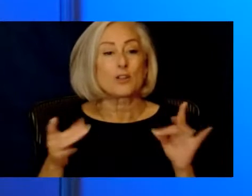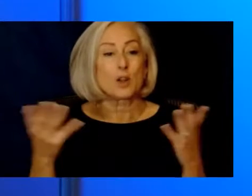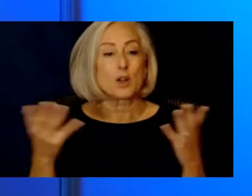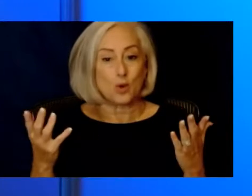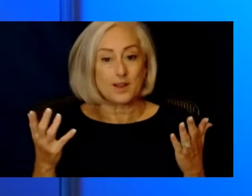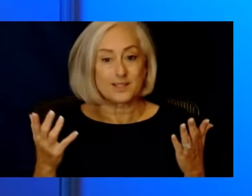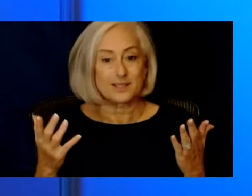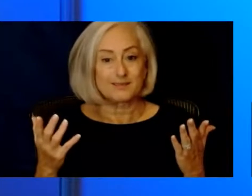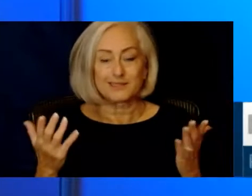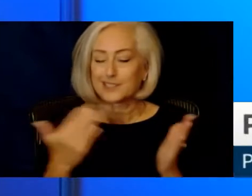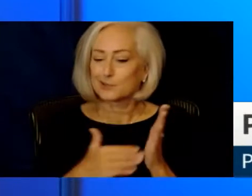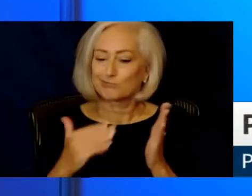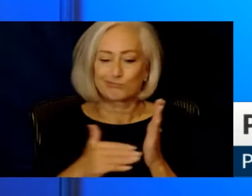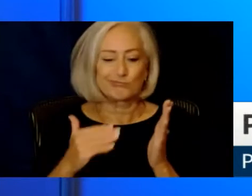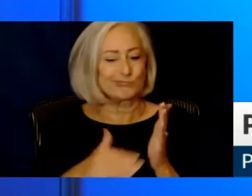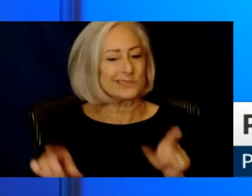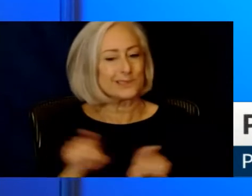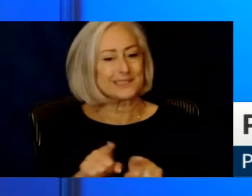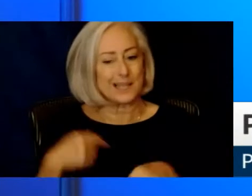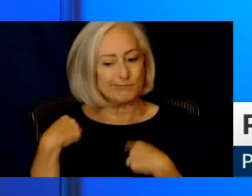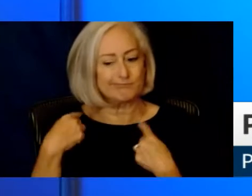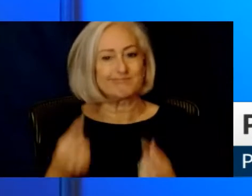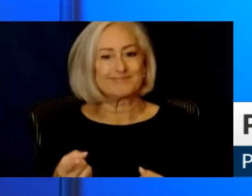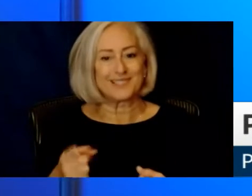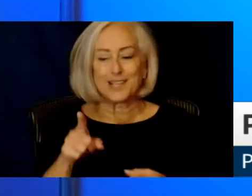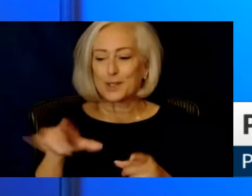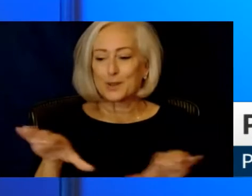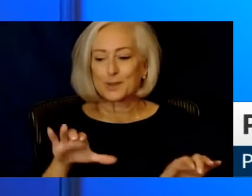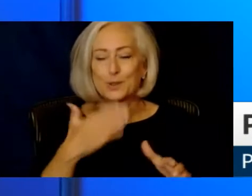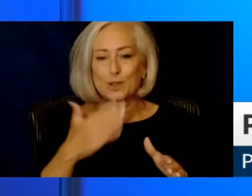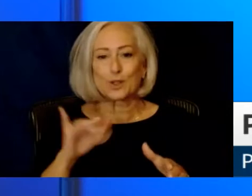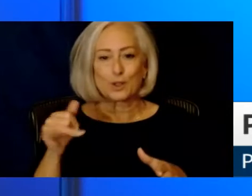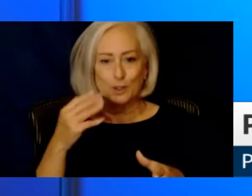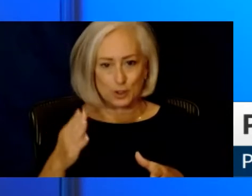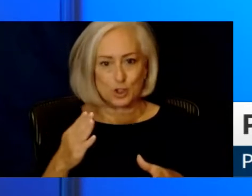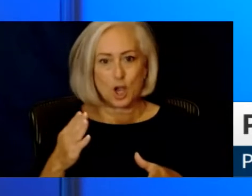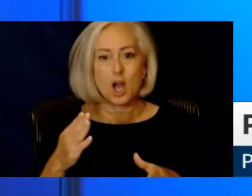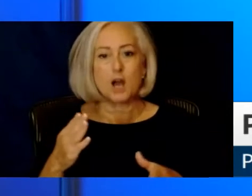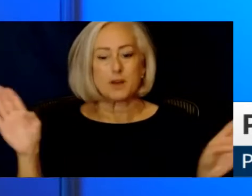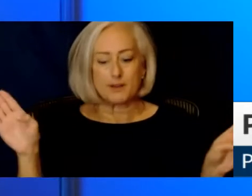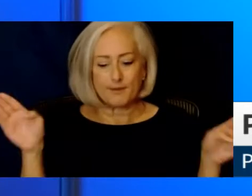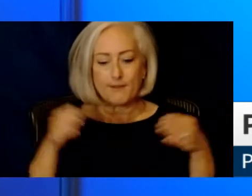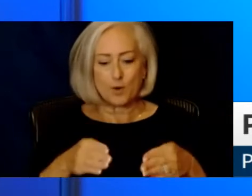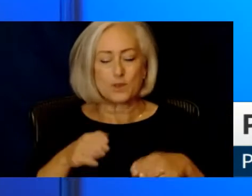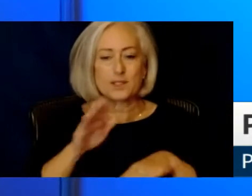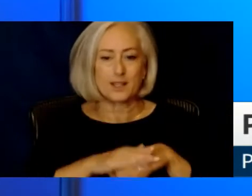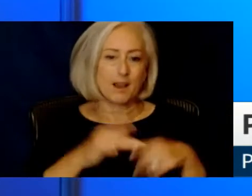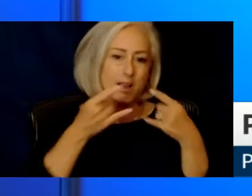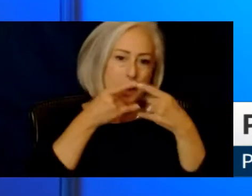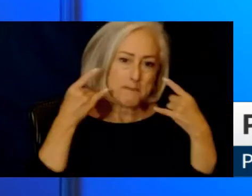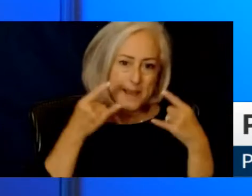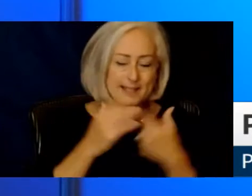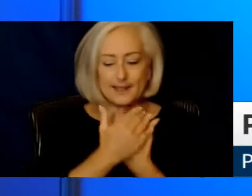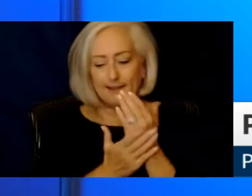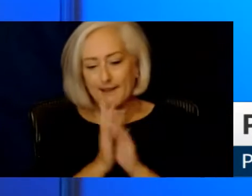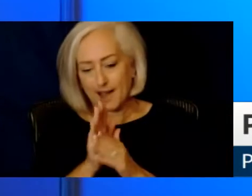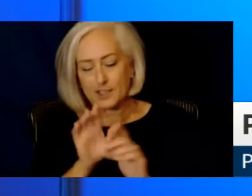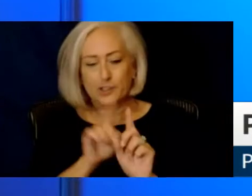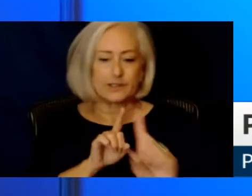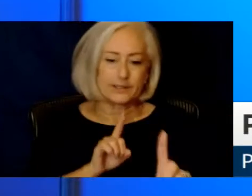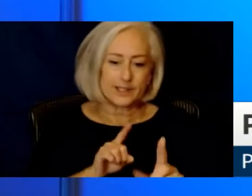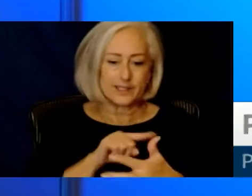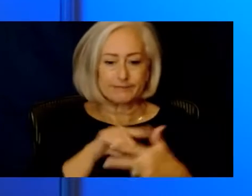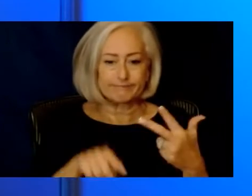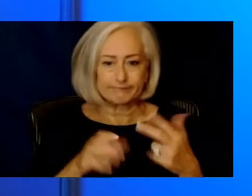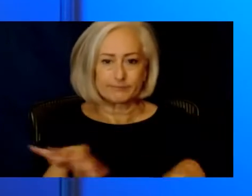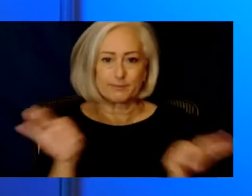to something you said earlier, but I think you all do a good job on this program of bringing it back to the basics of masking, hand hygiene, distance, and it's sort of as we